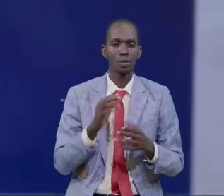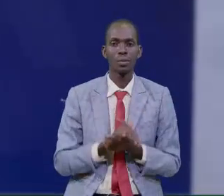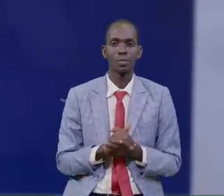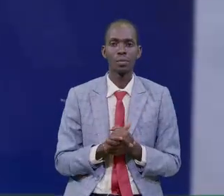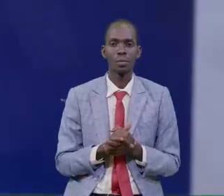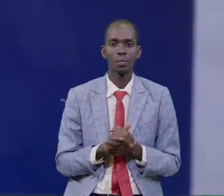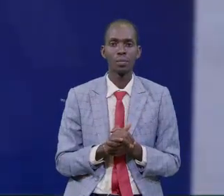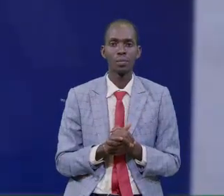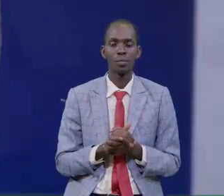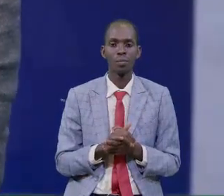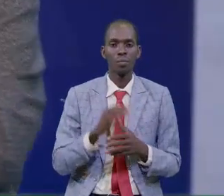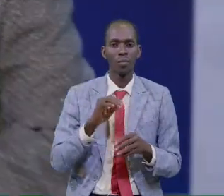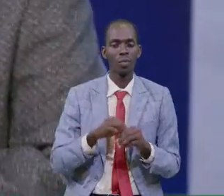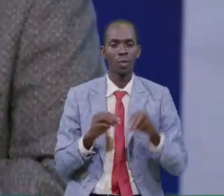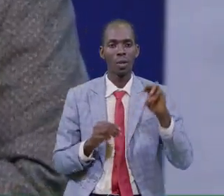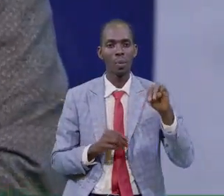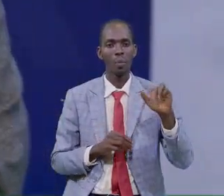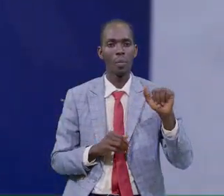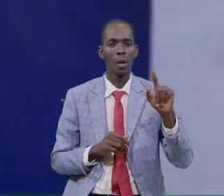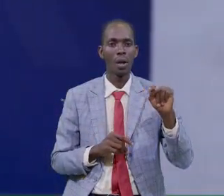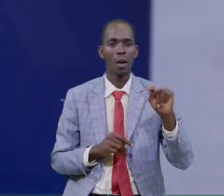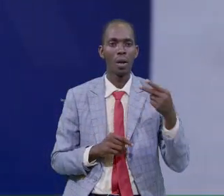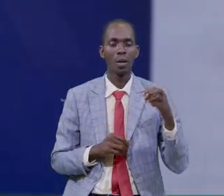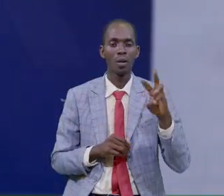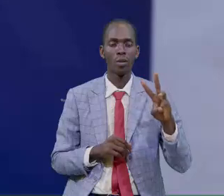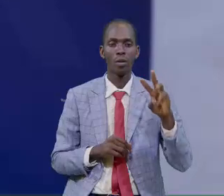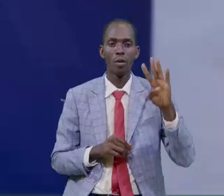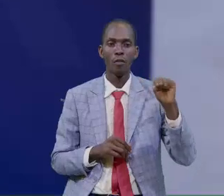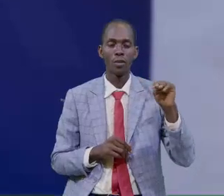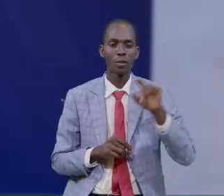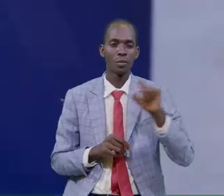Matthew chapter 14, verse 36.